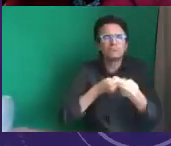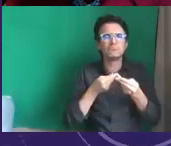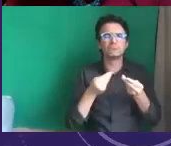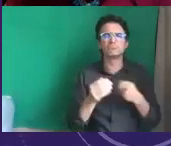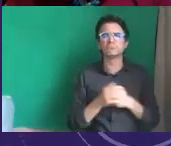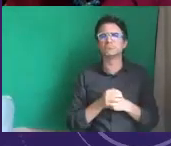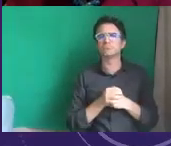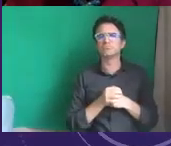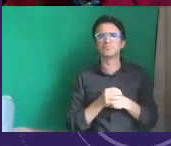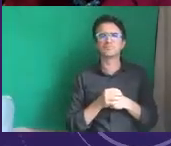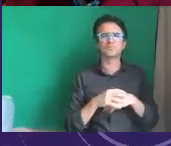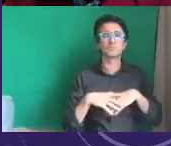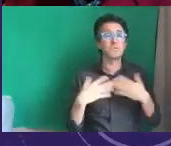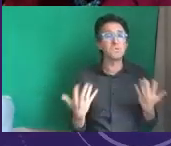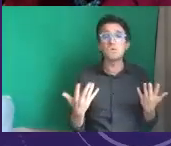puppies?